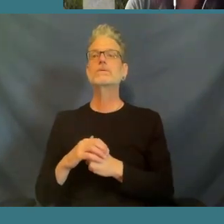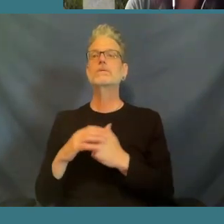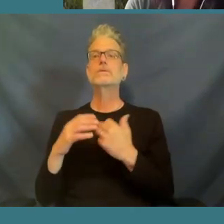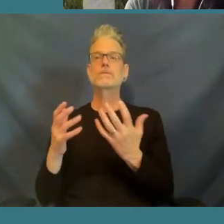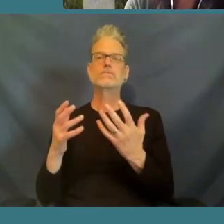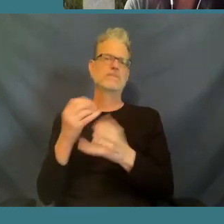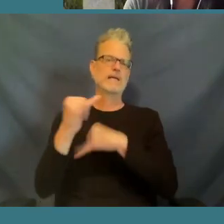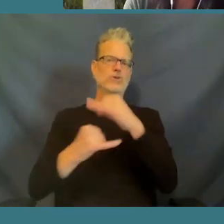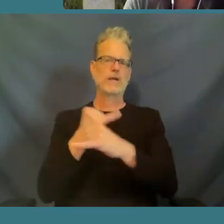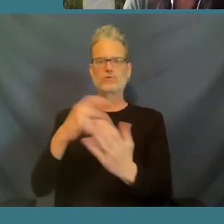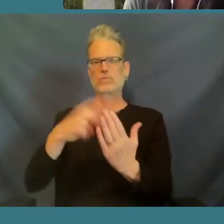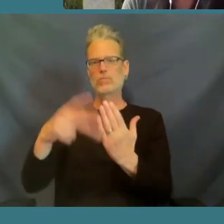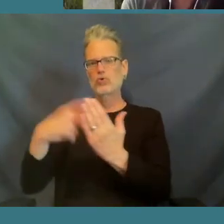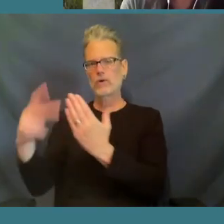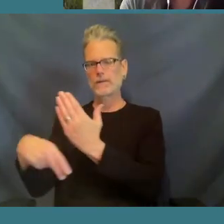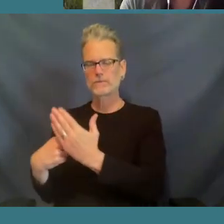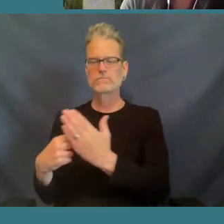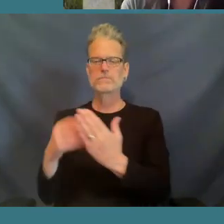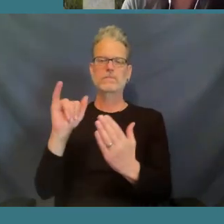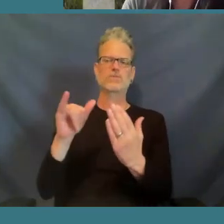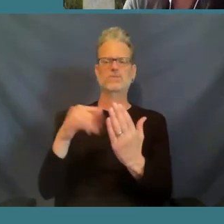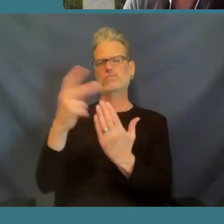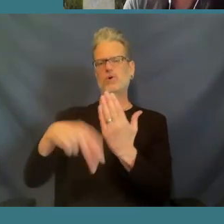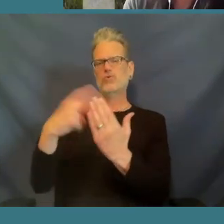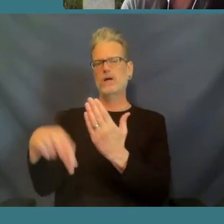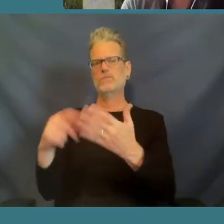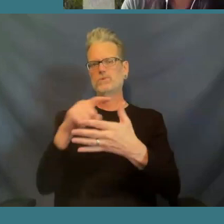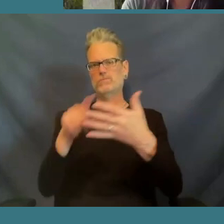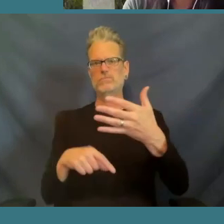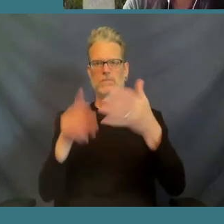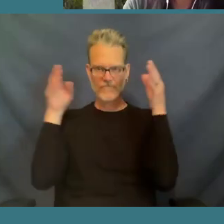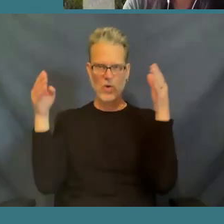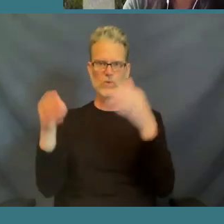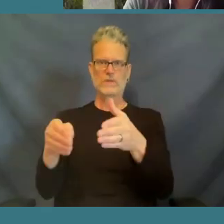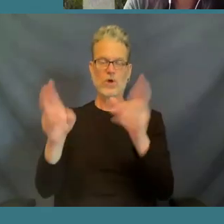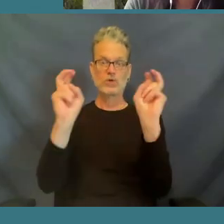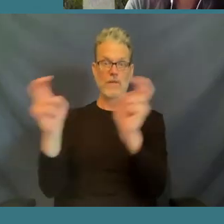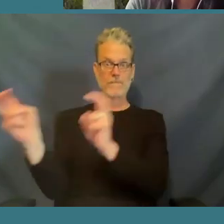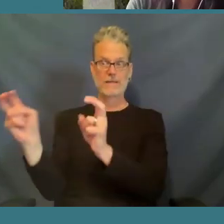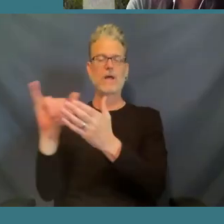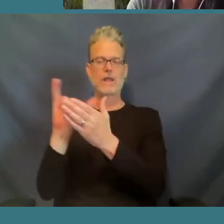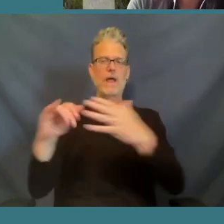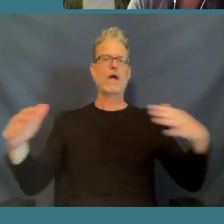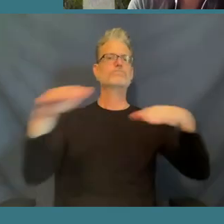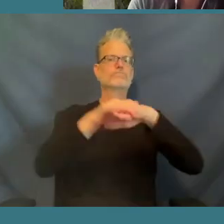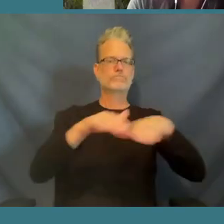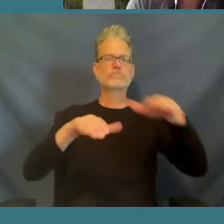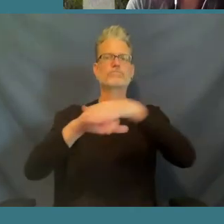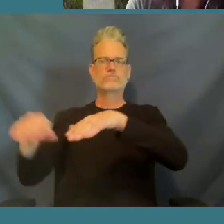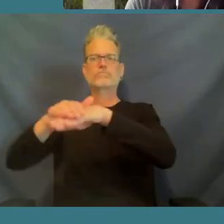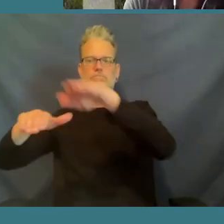international programs. These programs focus on topics that cut across our various deputy